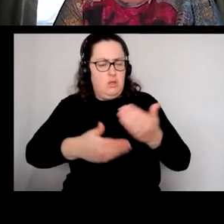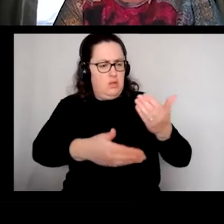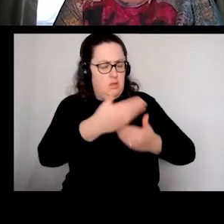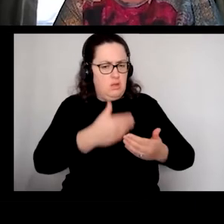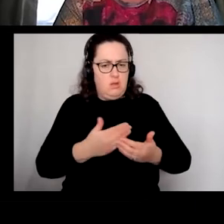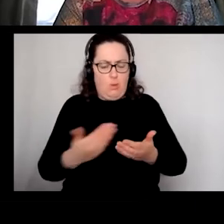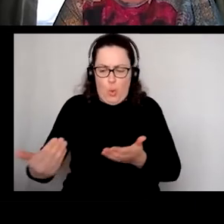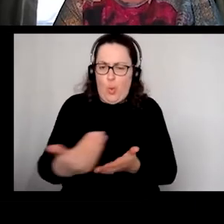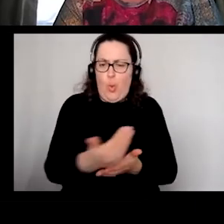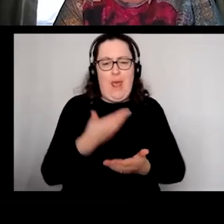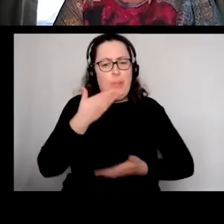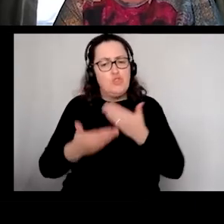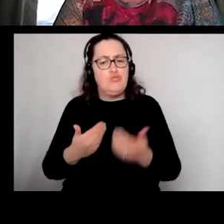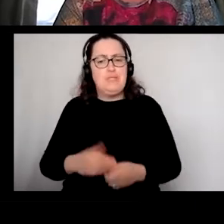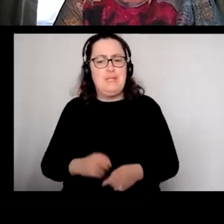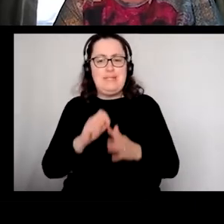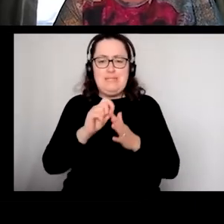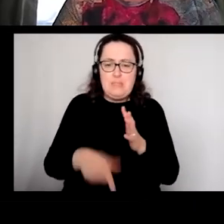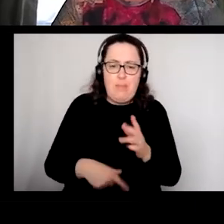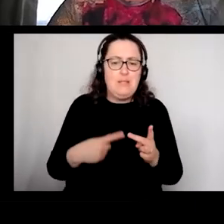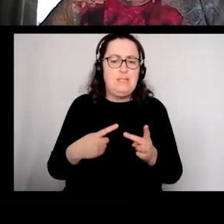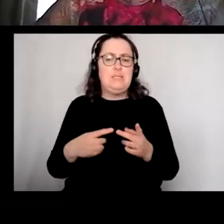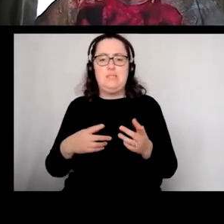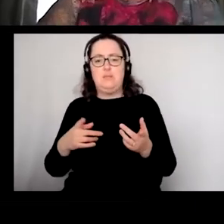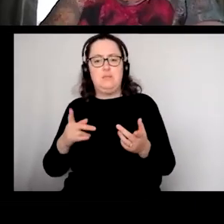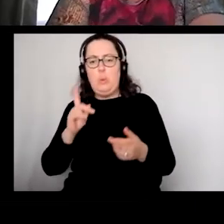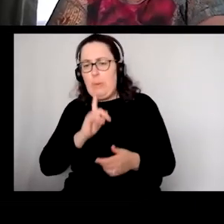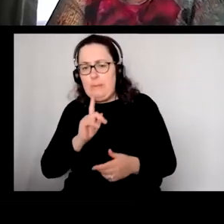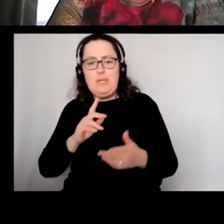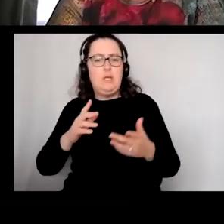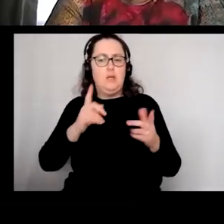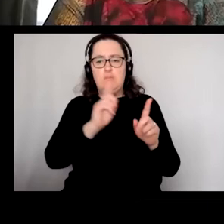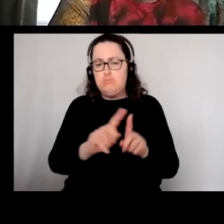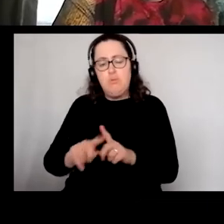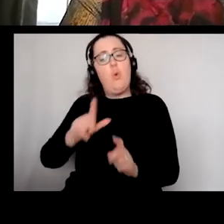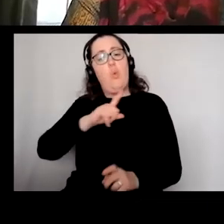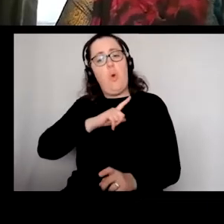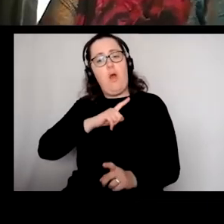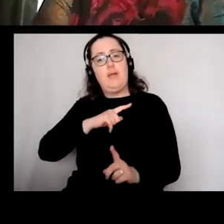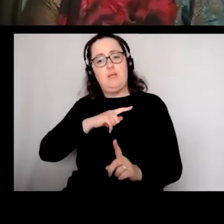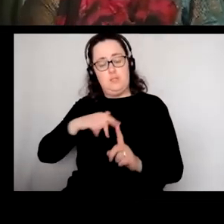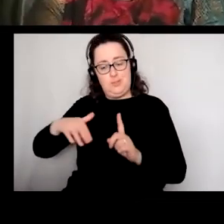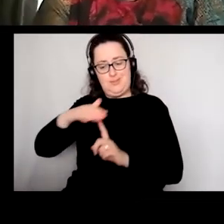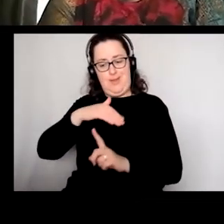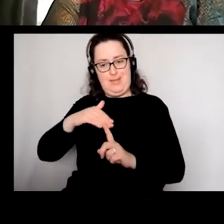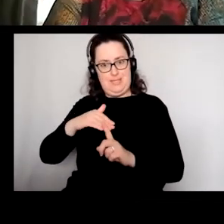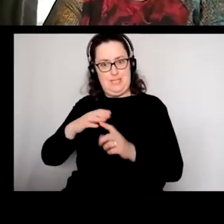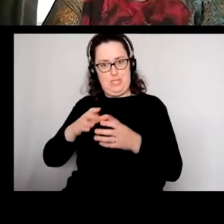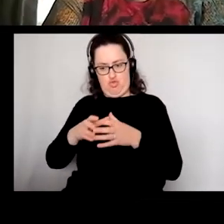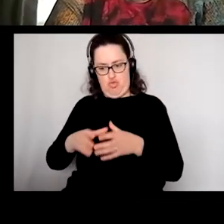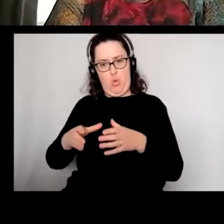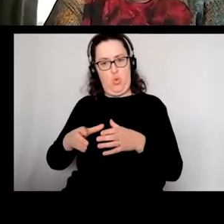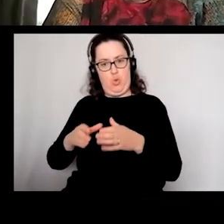feminist movement, black struggle. These are the stories of the age. And not only because that's how social change and society gets